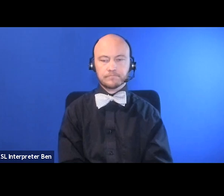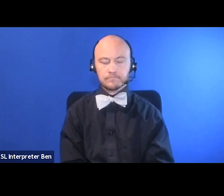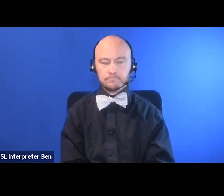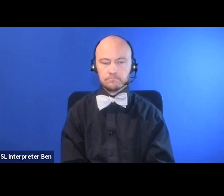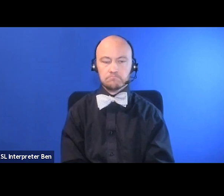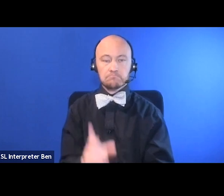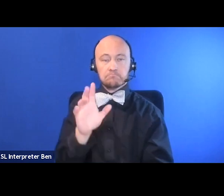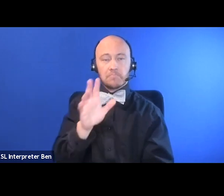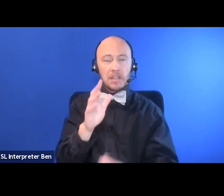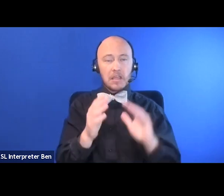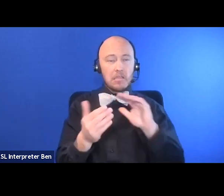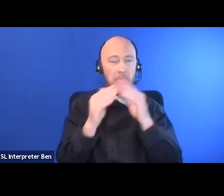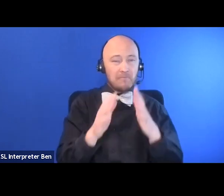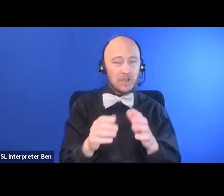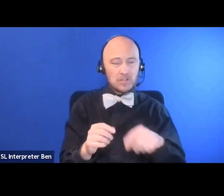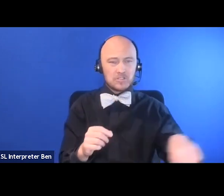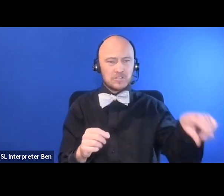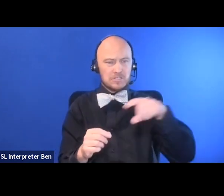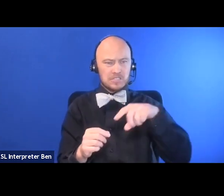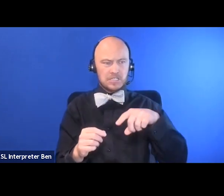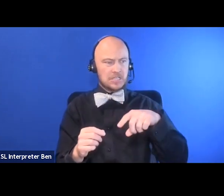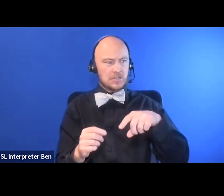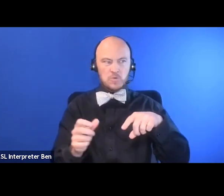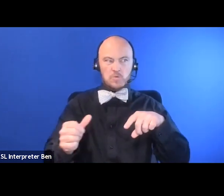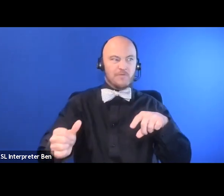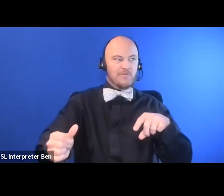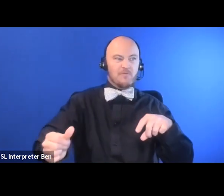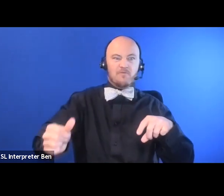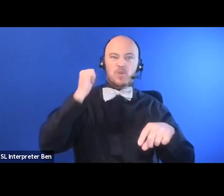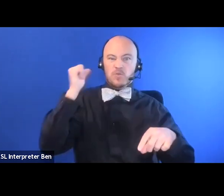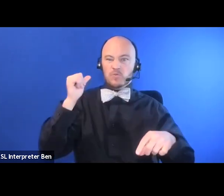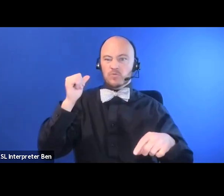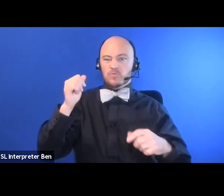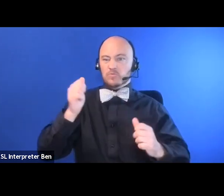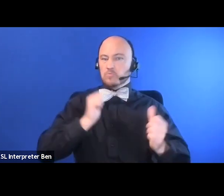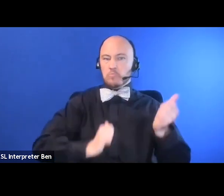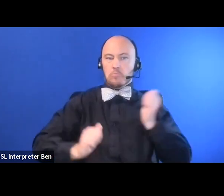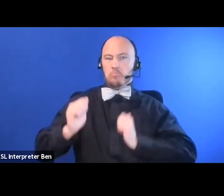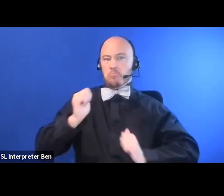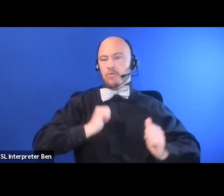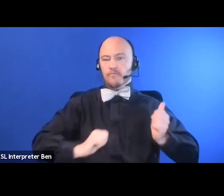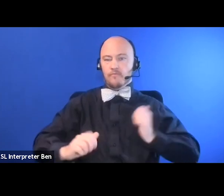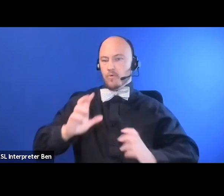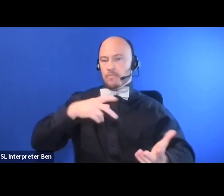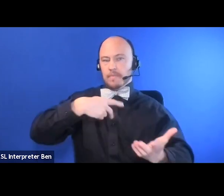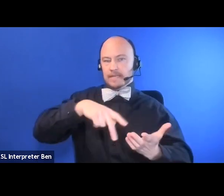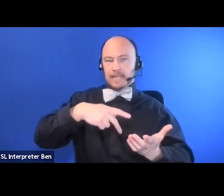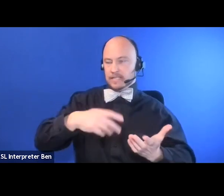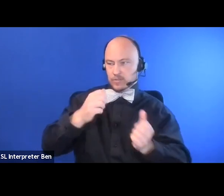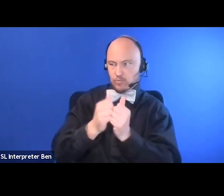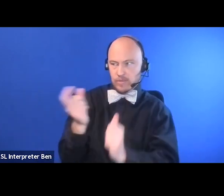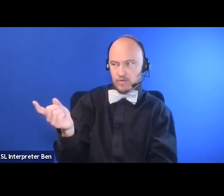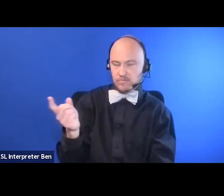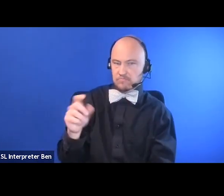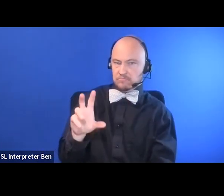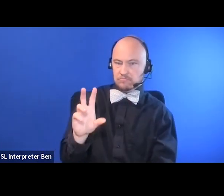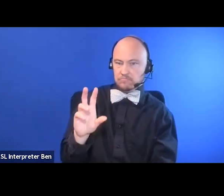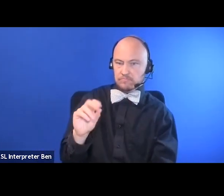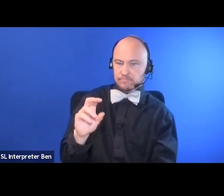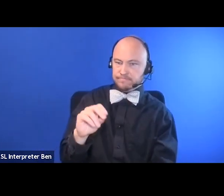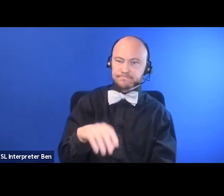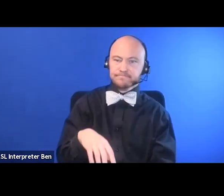The villagers refused to perform their bon odori in front of you,